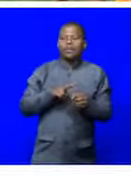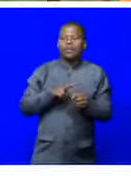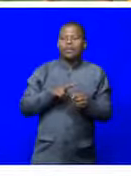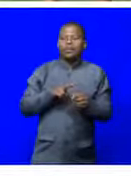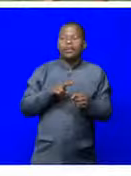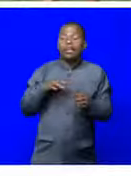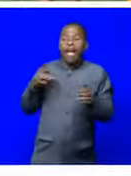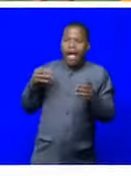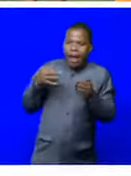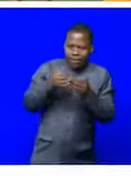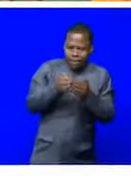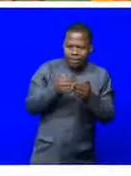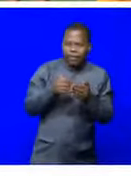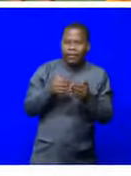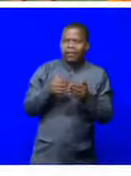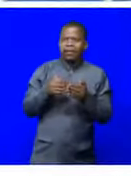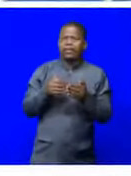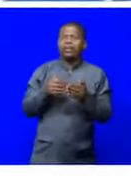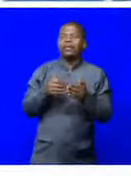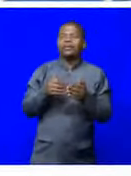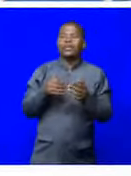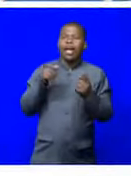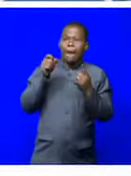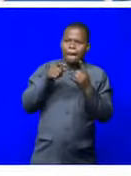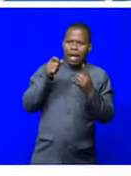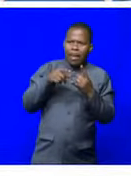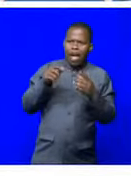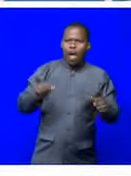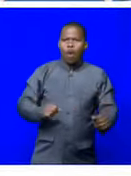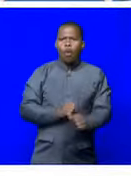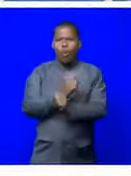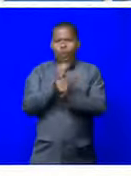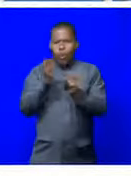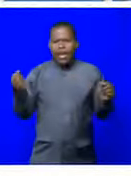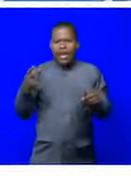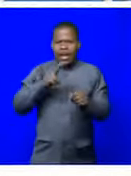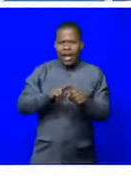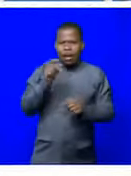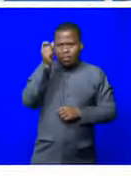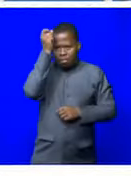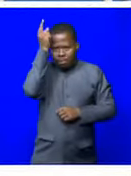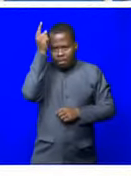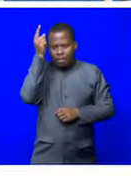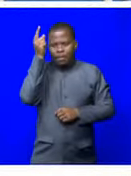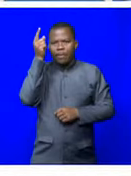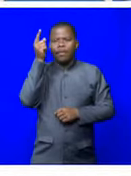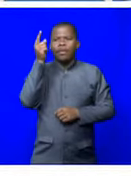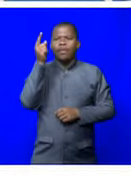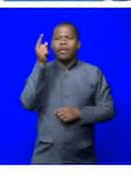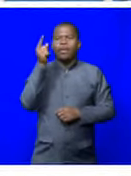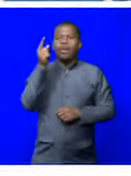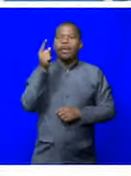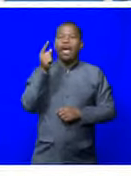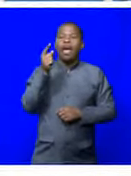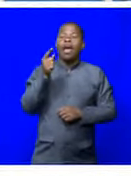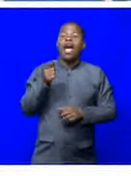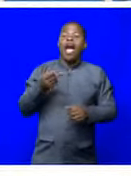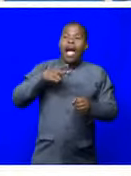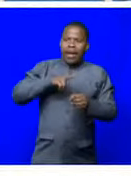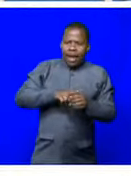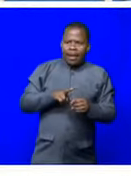until we read them and realized their weaknesses. But for tomorrow's